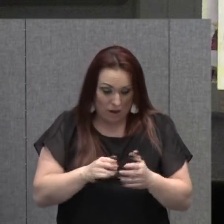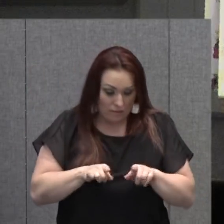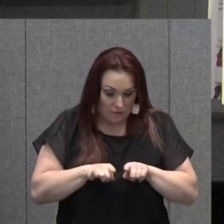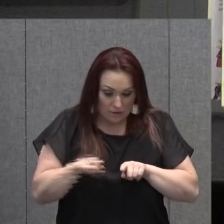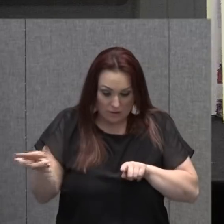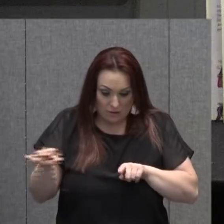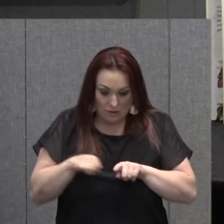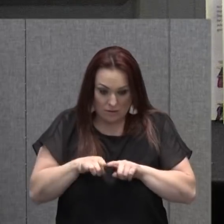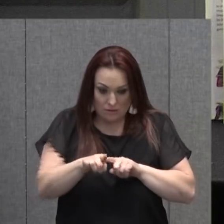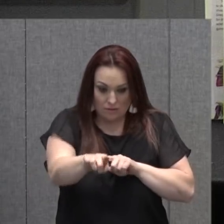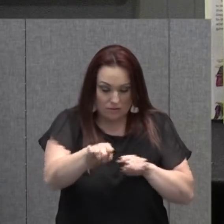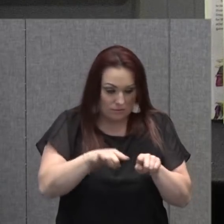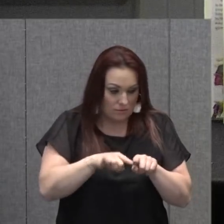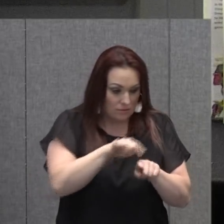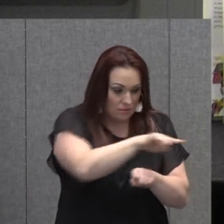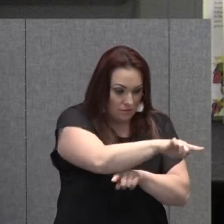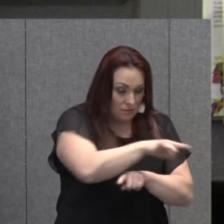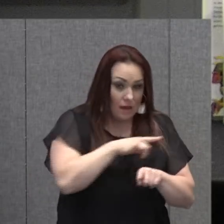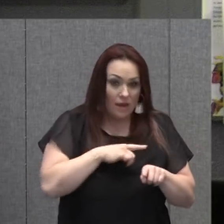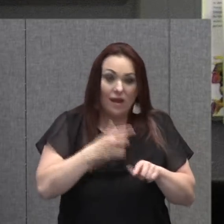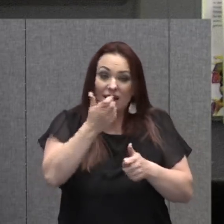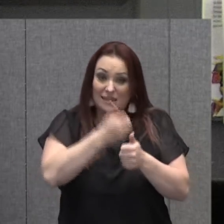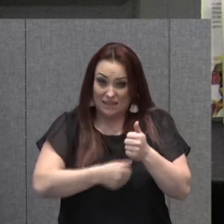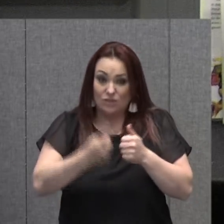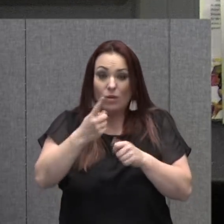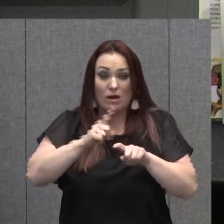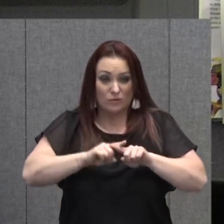their different way.